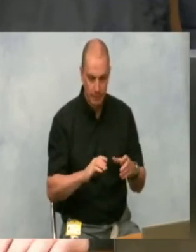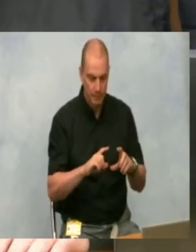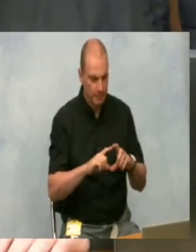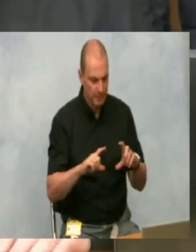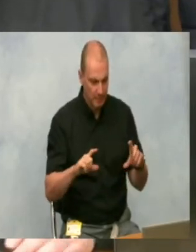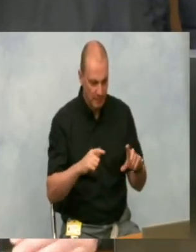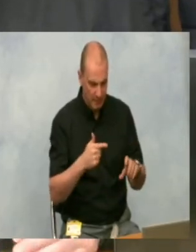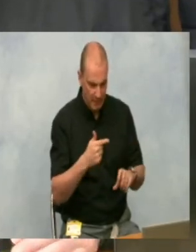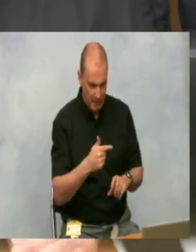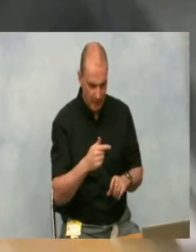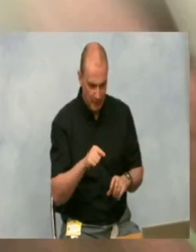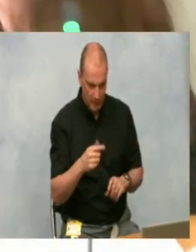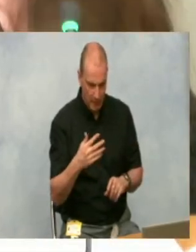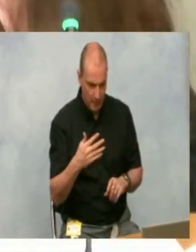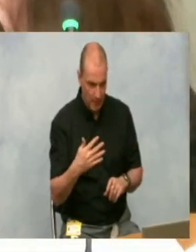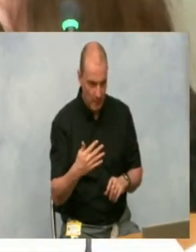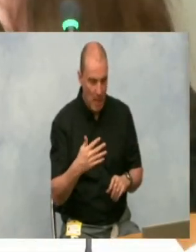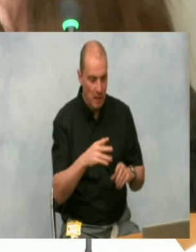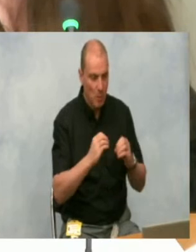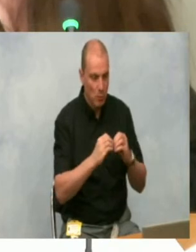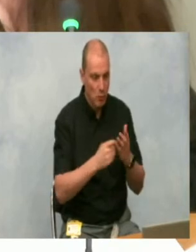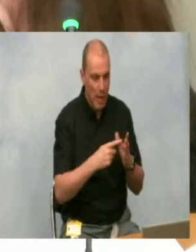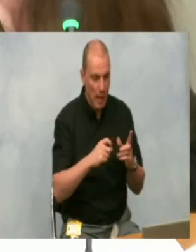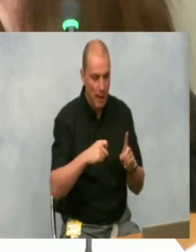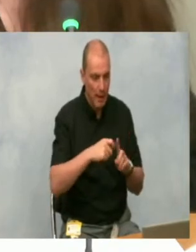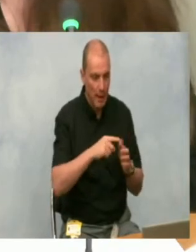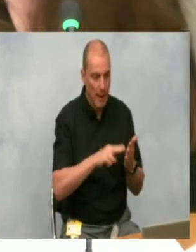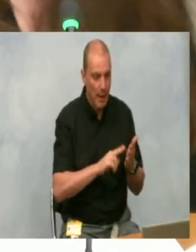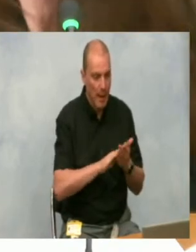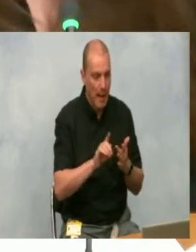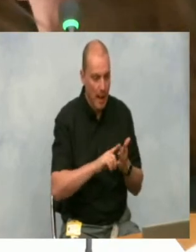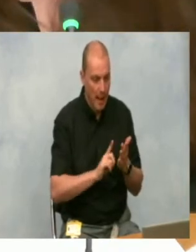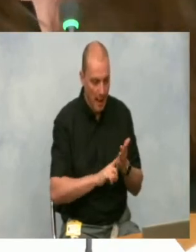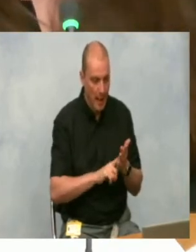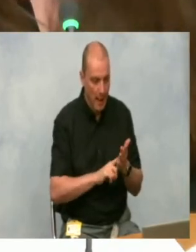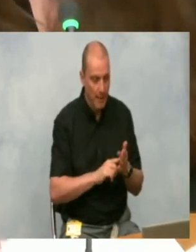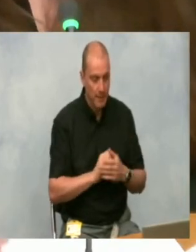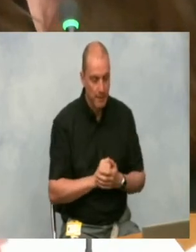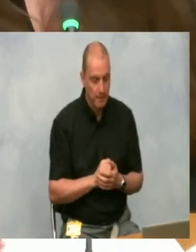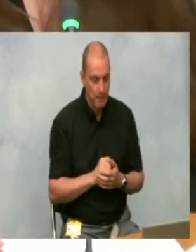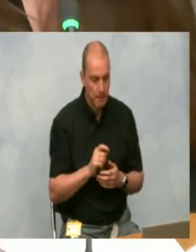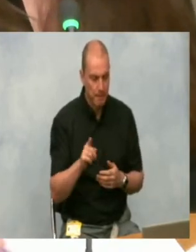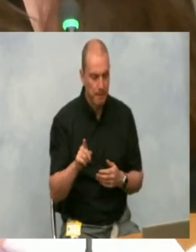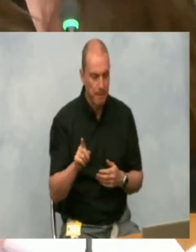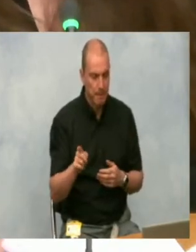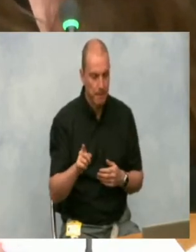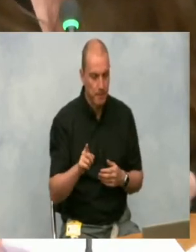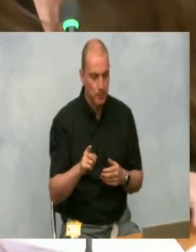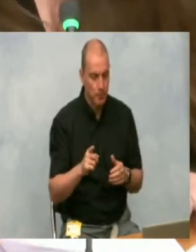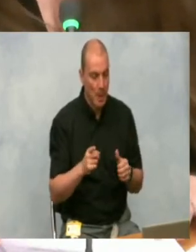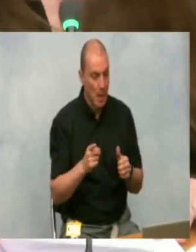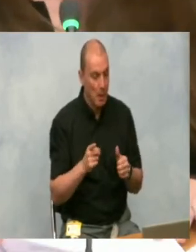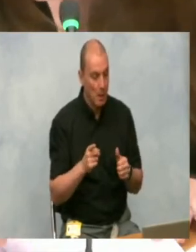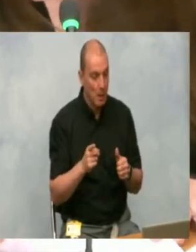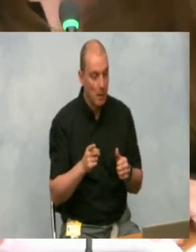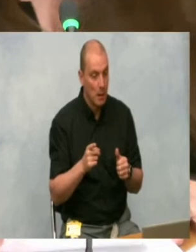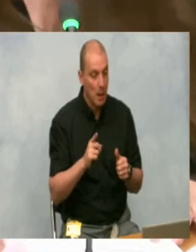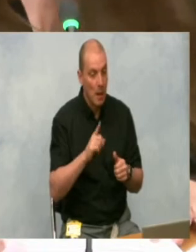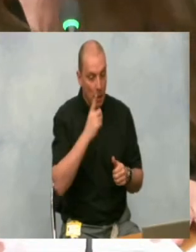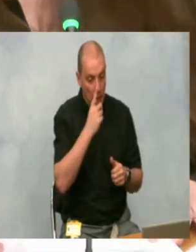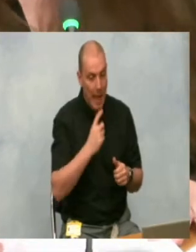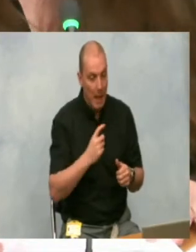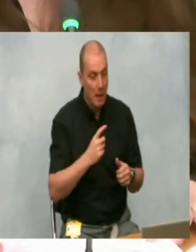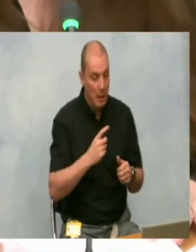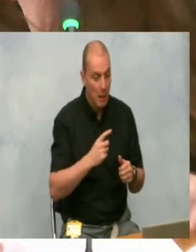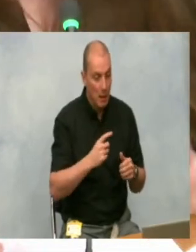PL 21-2093. Again, over to you, Annette. Thank you, Chair. And I can provide the detail of the house mix at the end